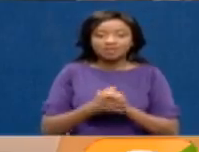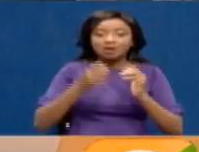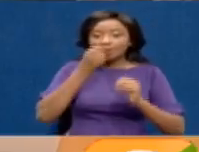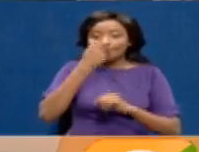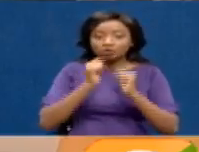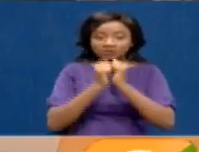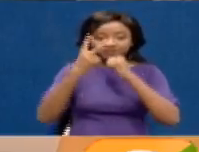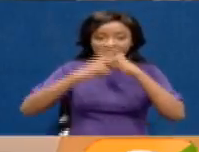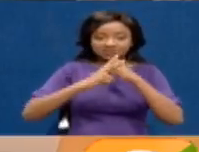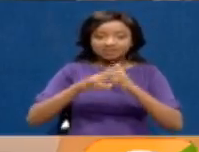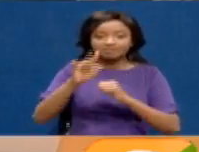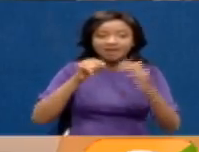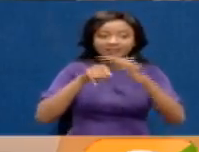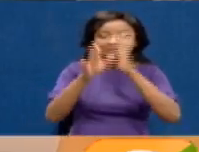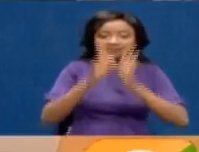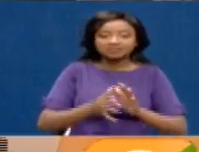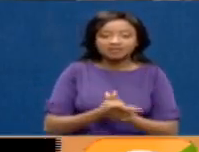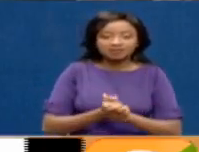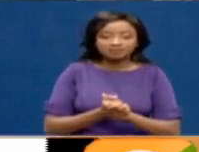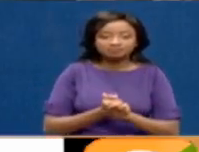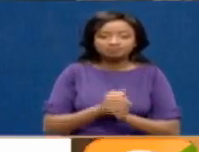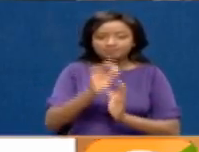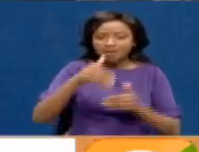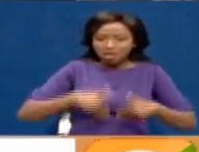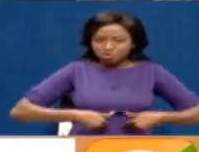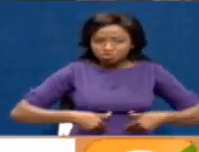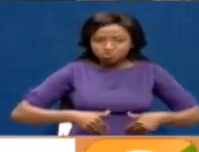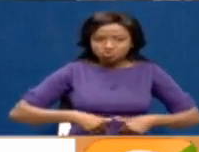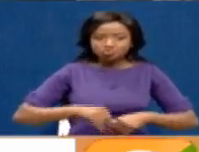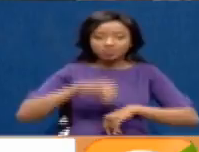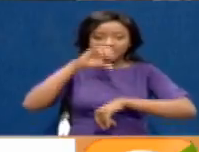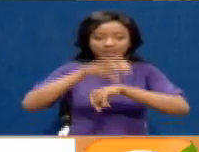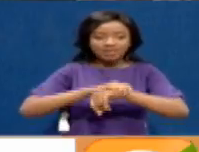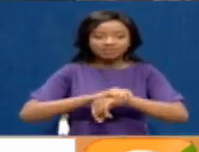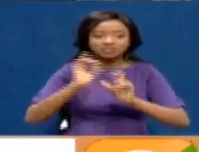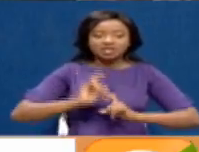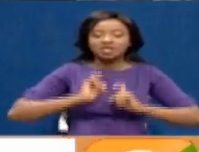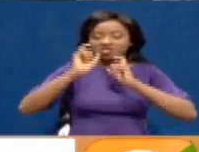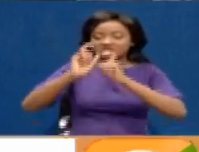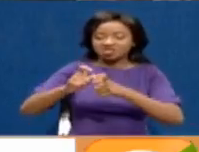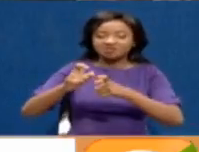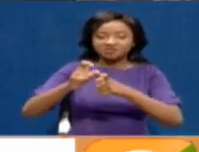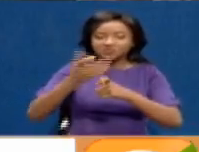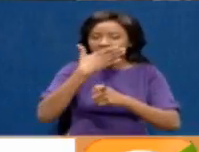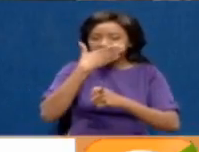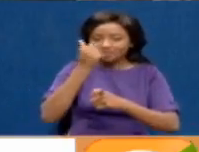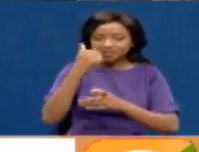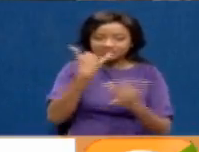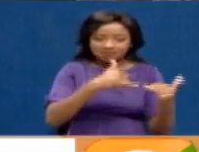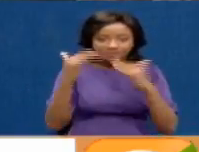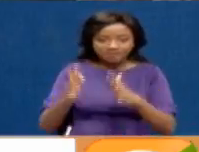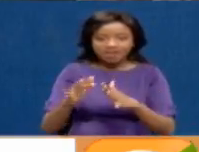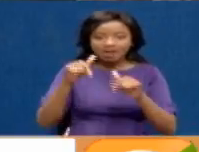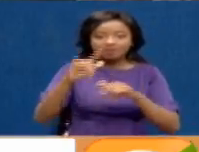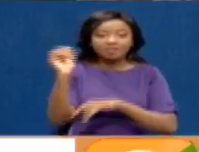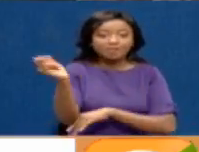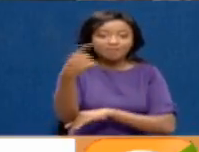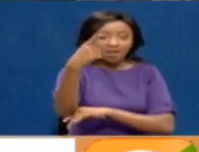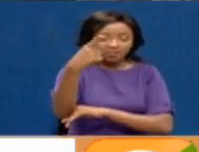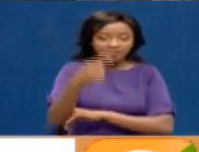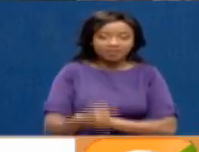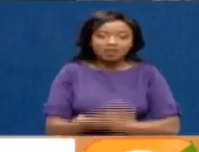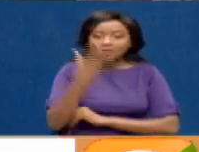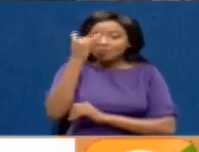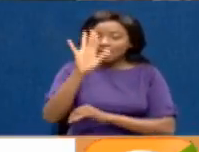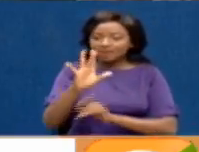17-year-old Western Stima striker Benson Omala became the youngest footballer to clinch the LG Sports Journalists Association of Kenya Player of the Month award after